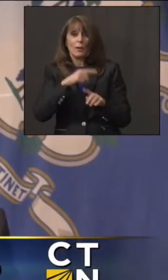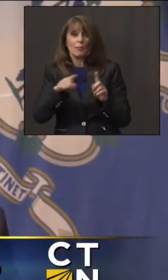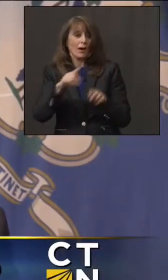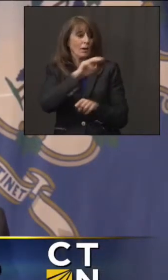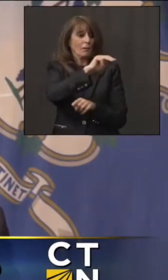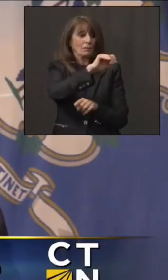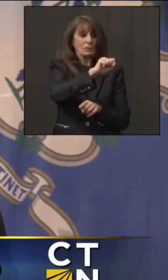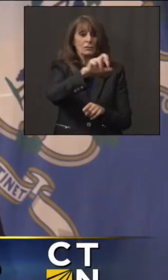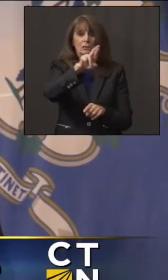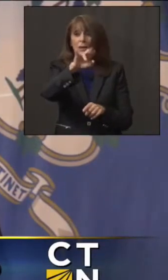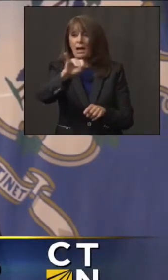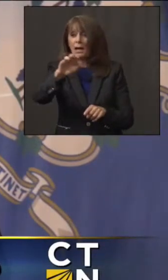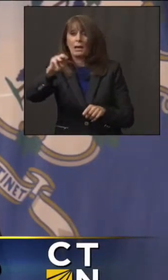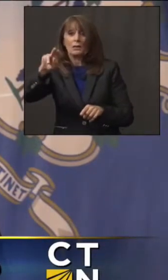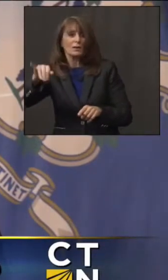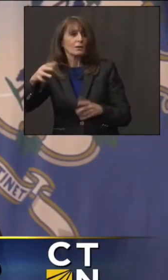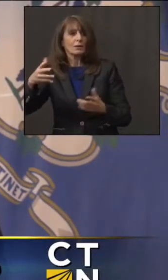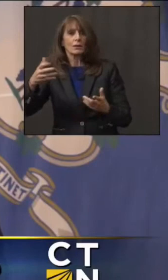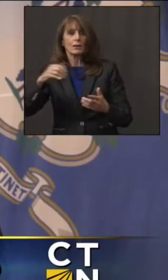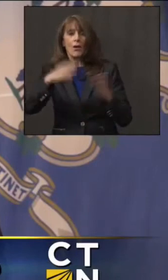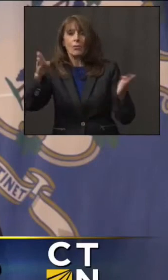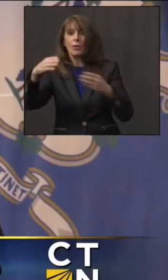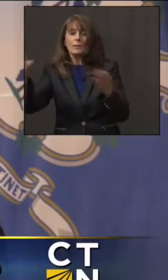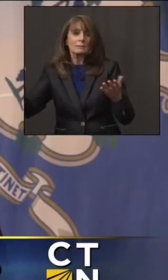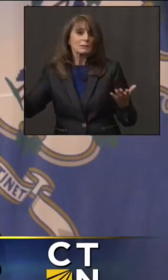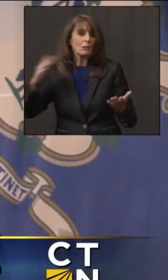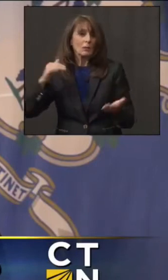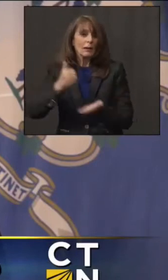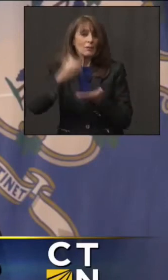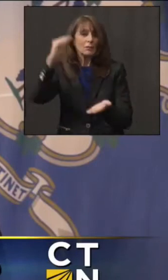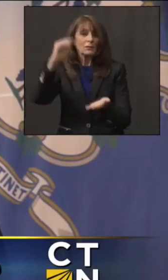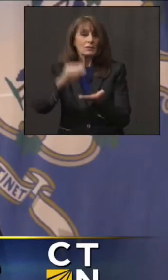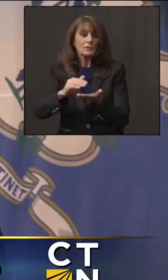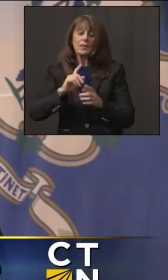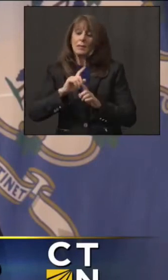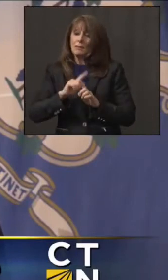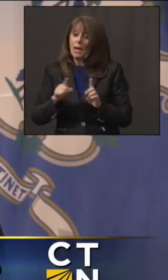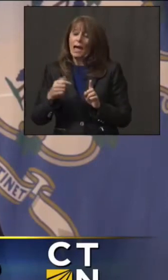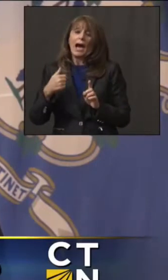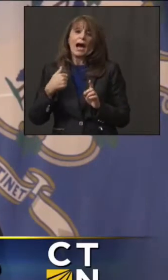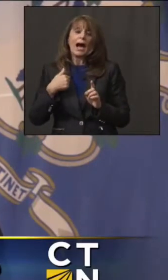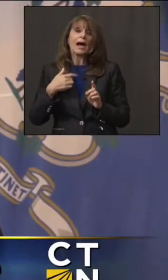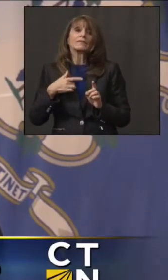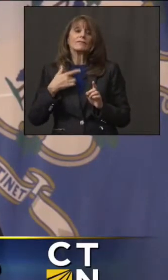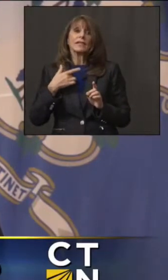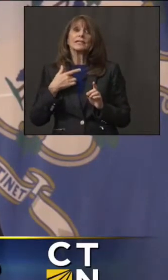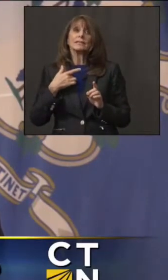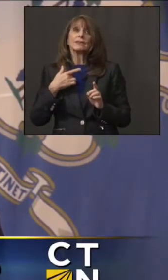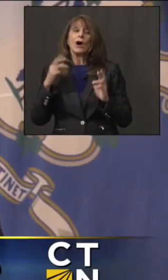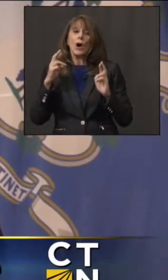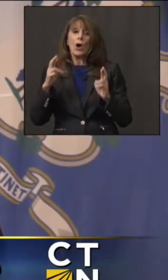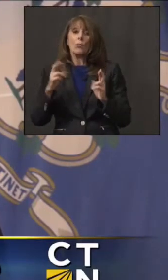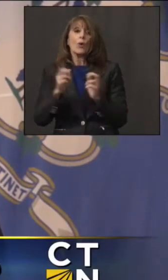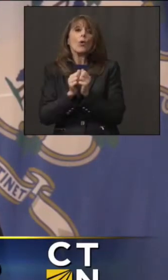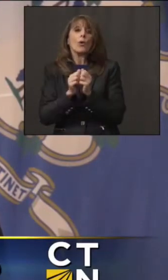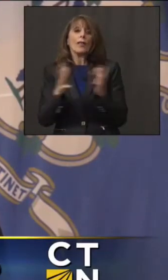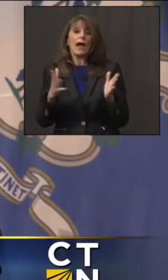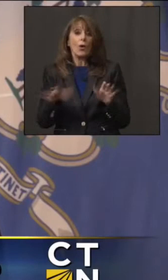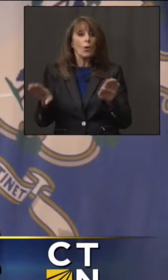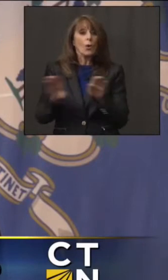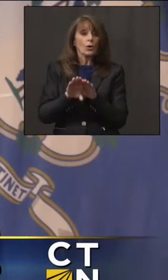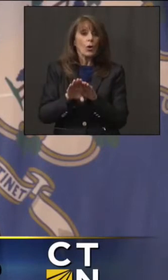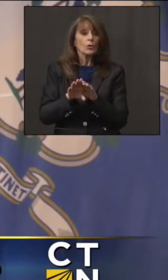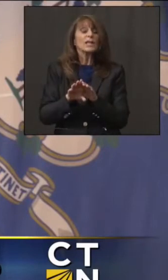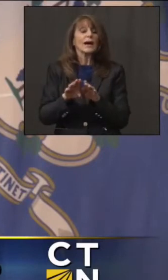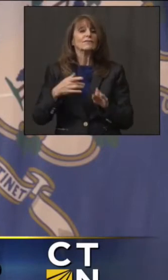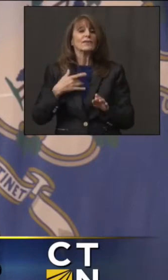are a number of considerations we take as we go through, but I'm hopeful that the curve could bend without us having to take that drastic